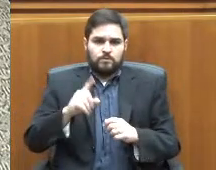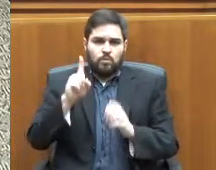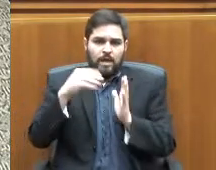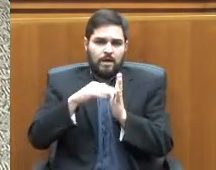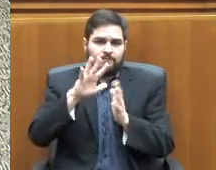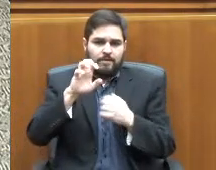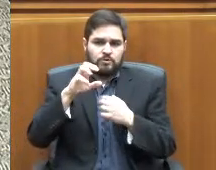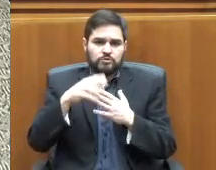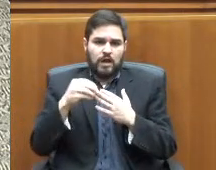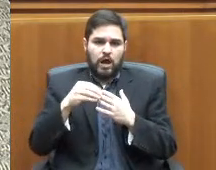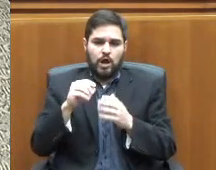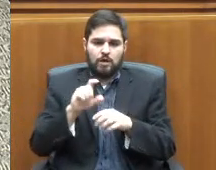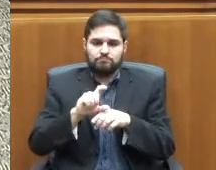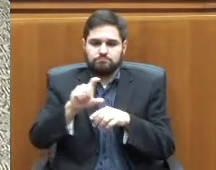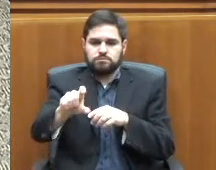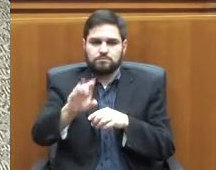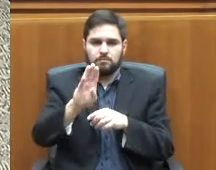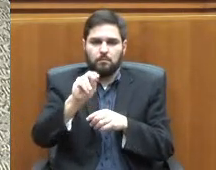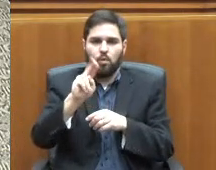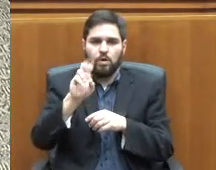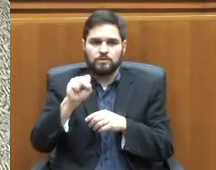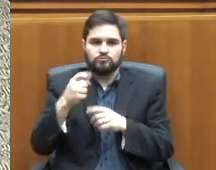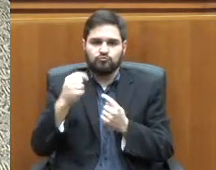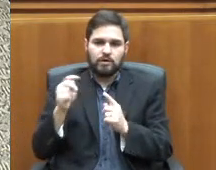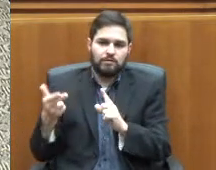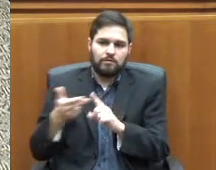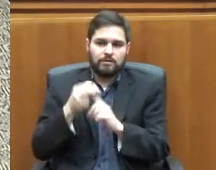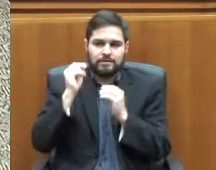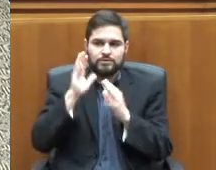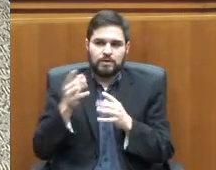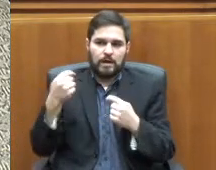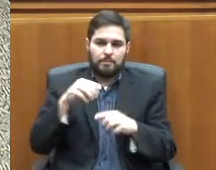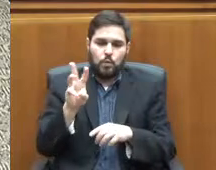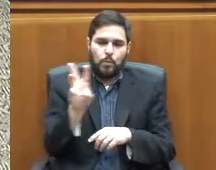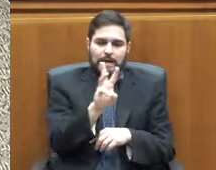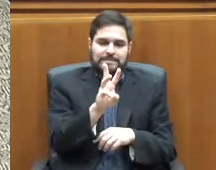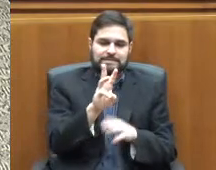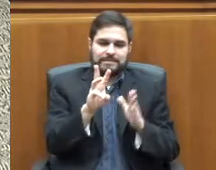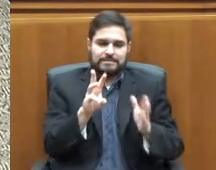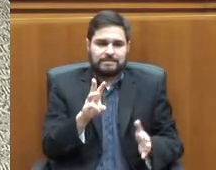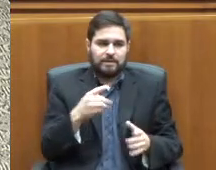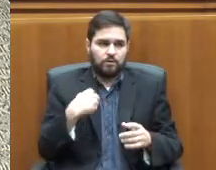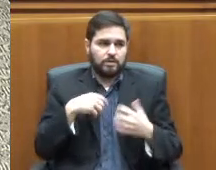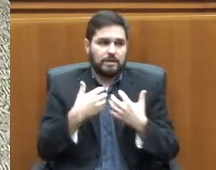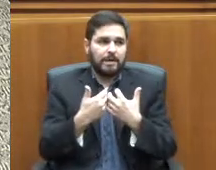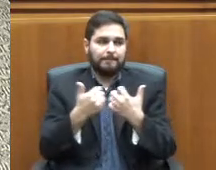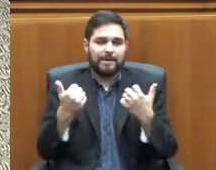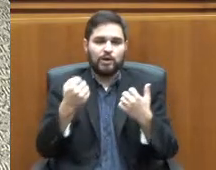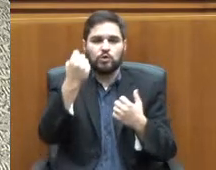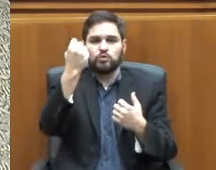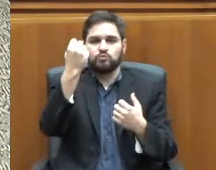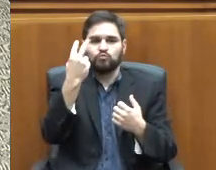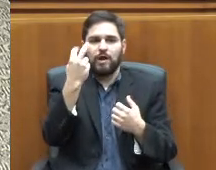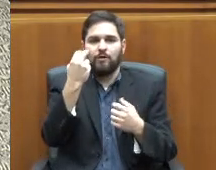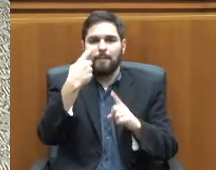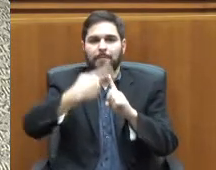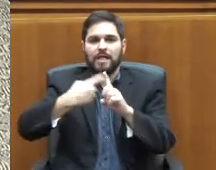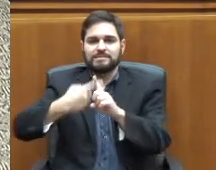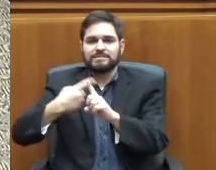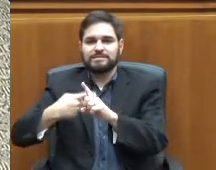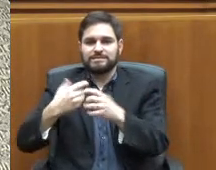bonus in the past to try to entice teachers to come to the West Side. And we did split that over the 12 months. And